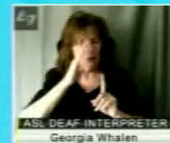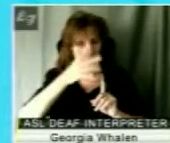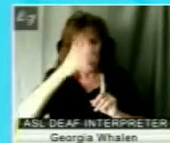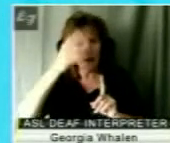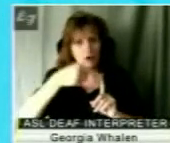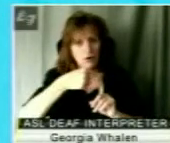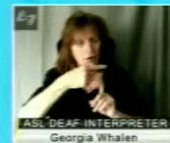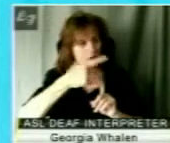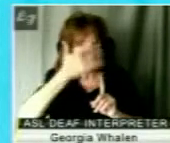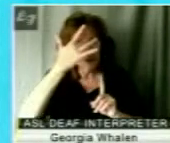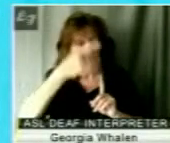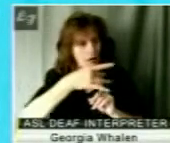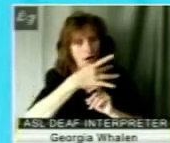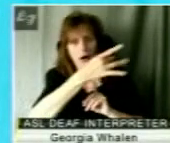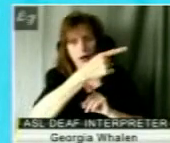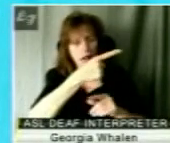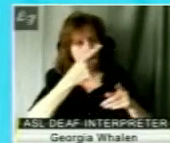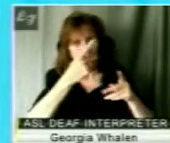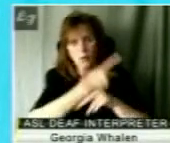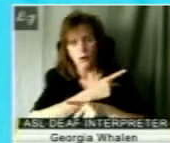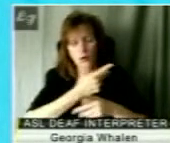and we certainly don't want to see that happen.